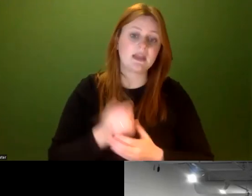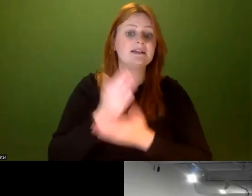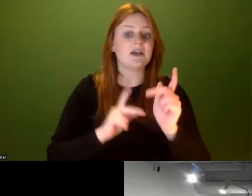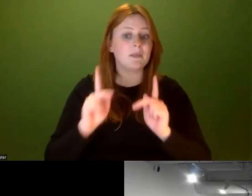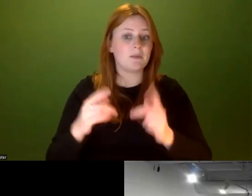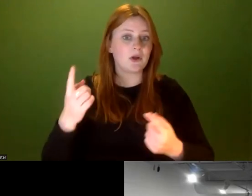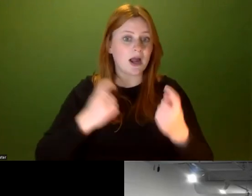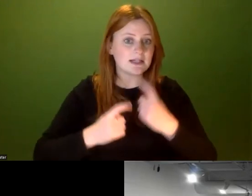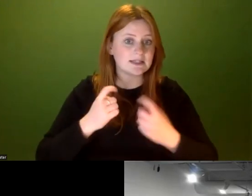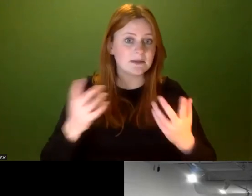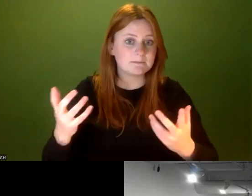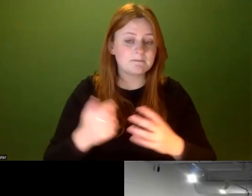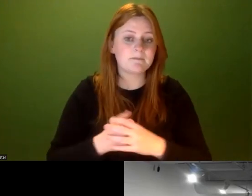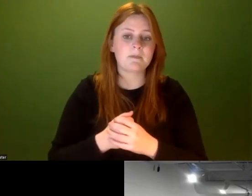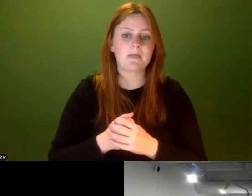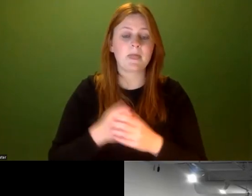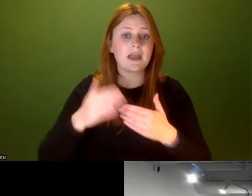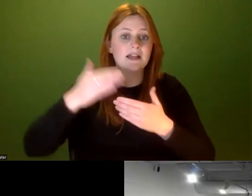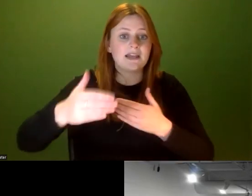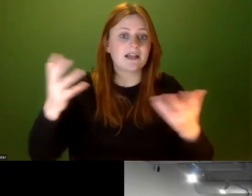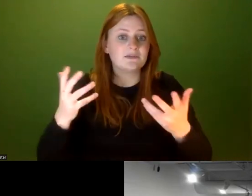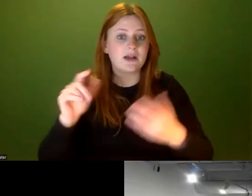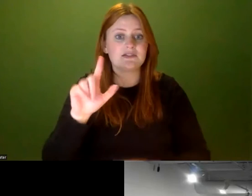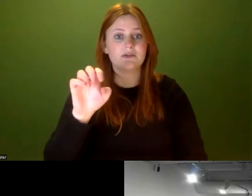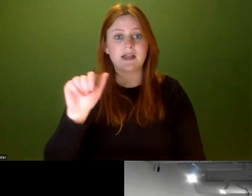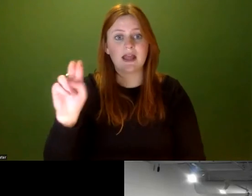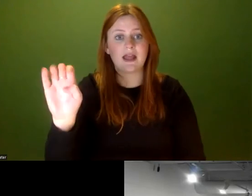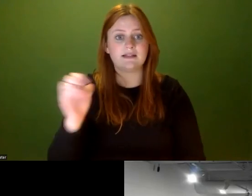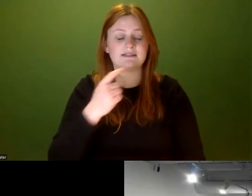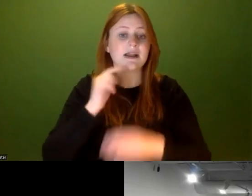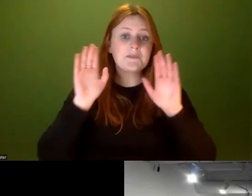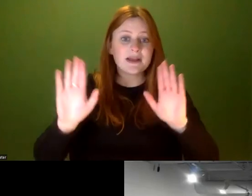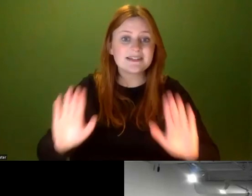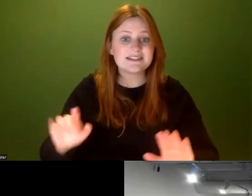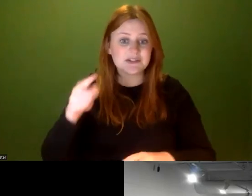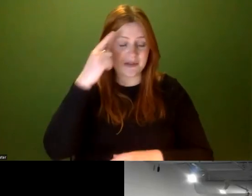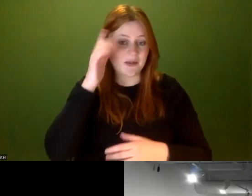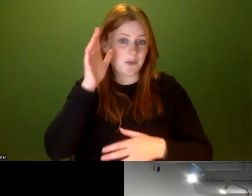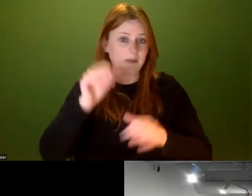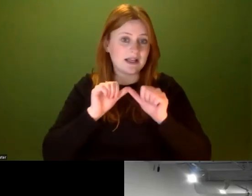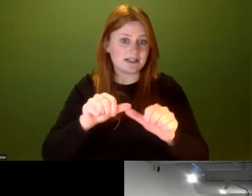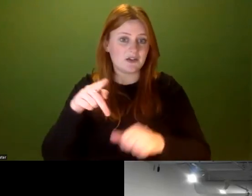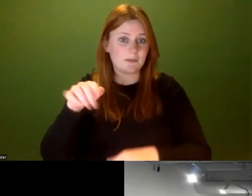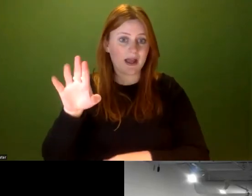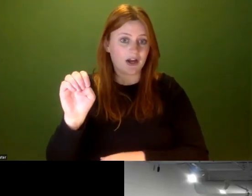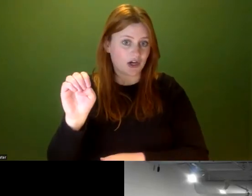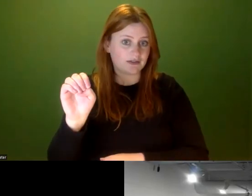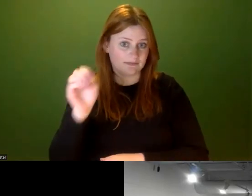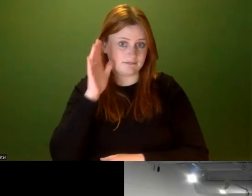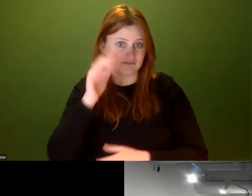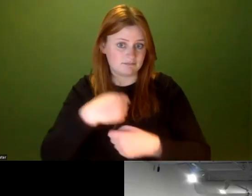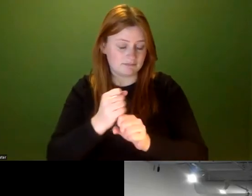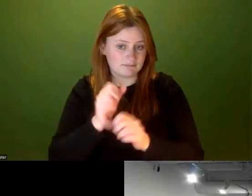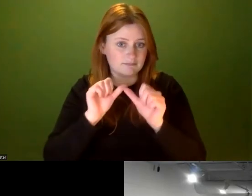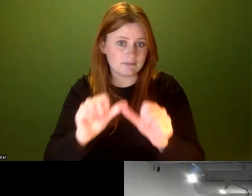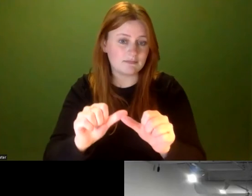asking, what does come next? So Leandra Branson says, fantastic. Do you think you'll be continuing the Pyre series? Where are